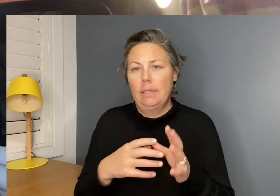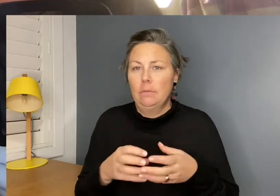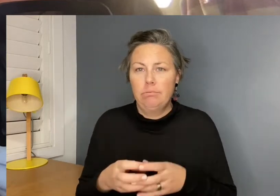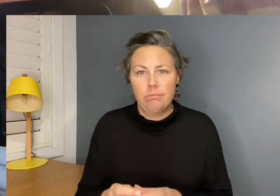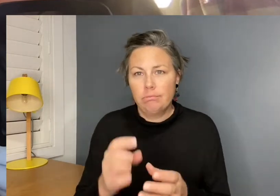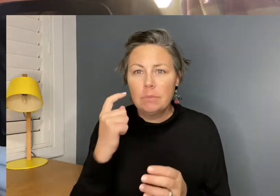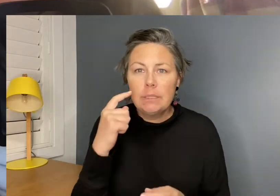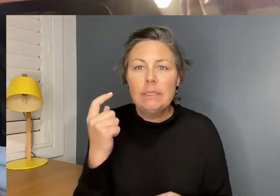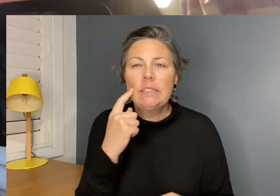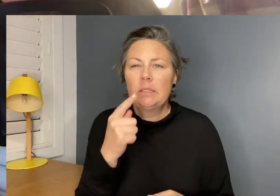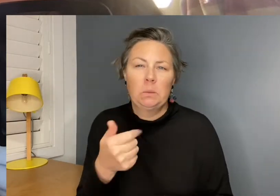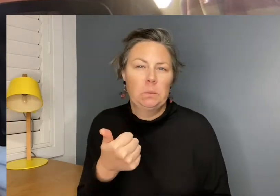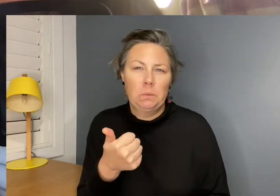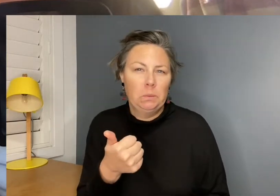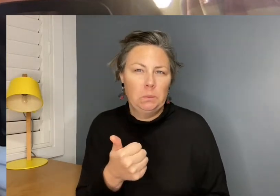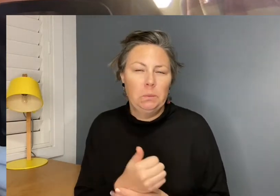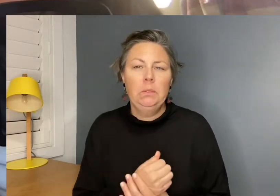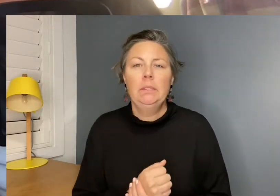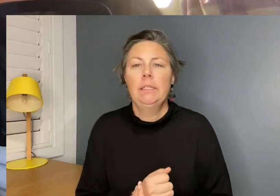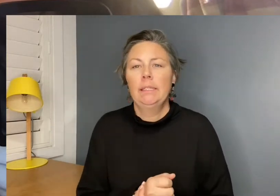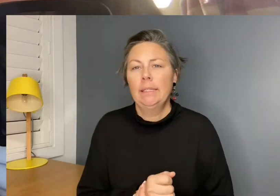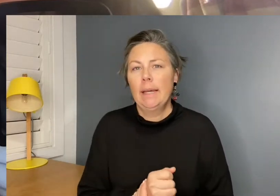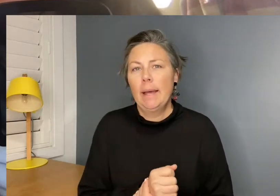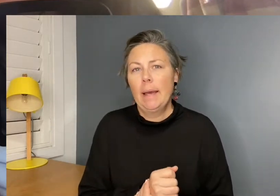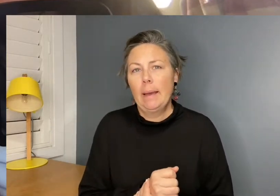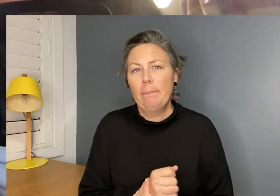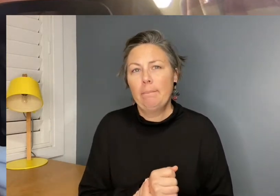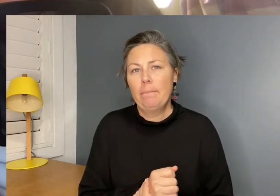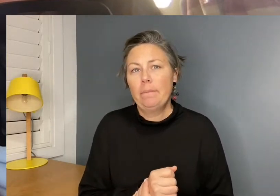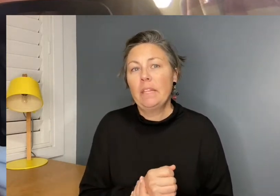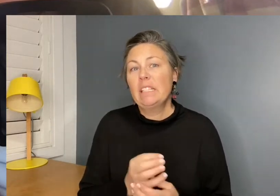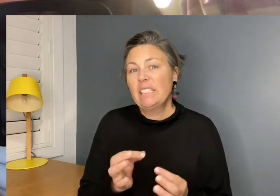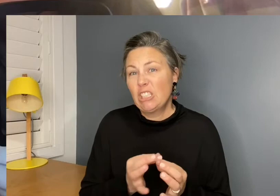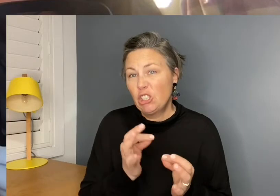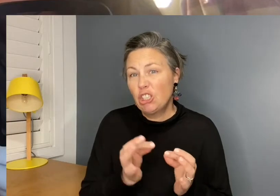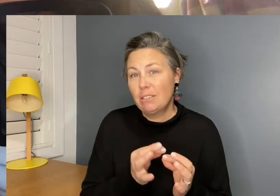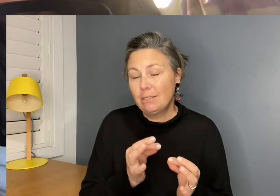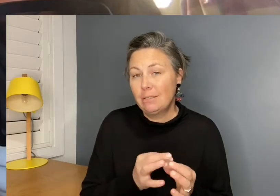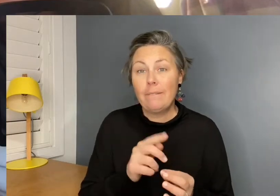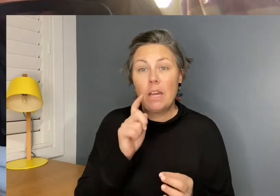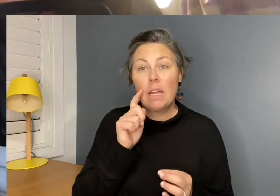But yeah, lost a bit of blood. The placenta came out easily. That part of it was all good.